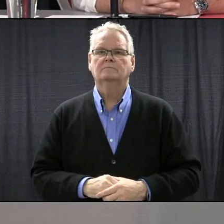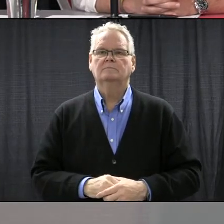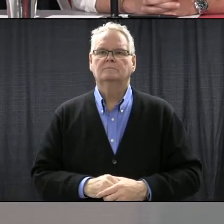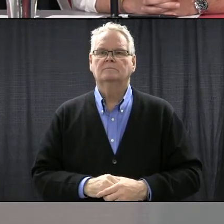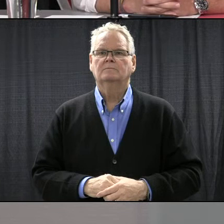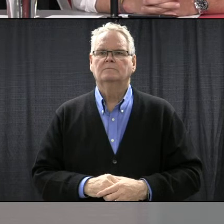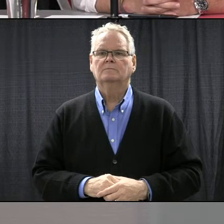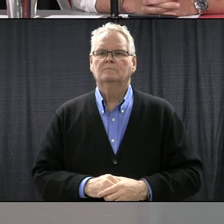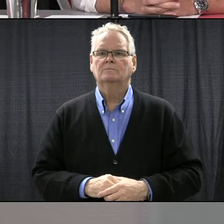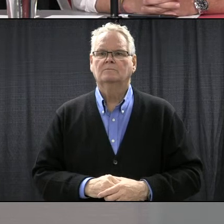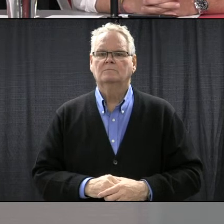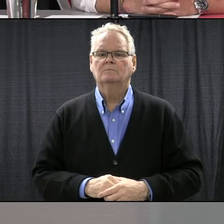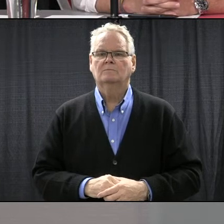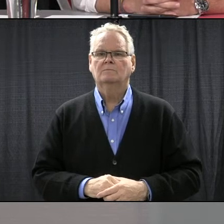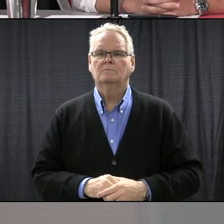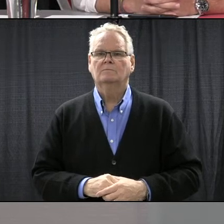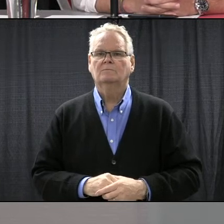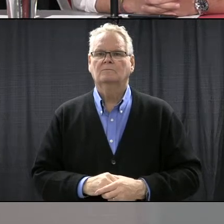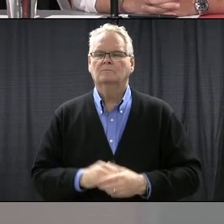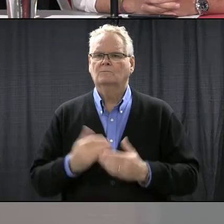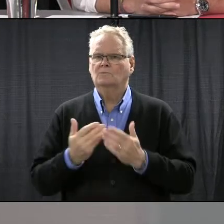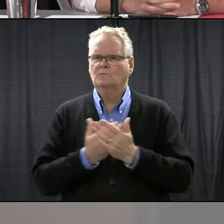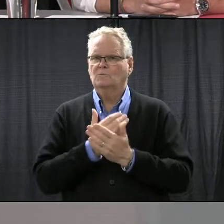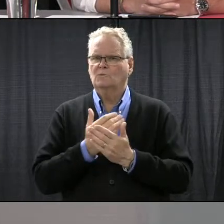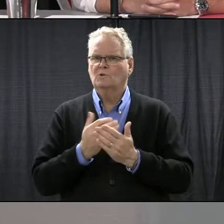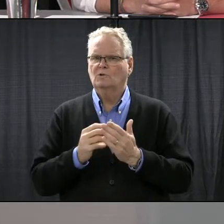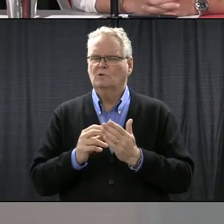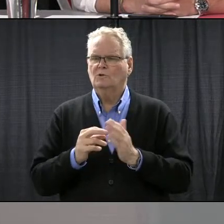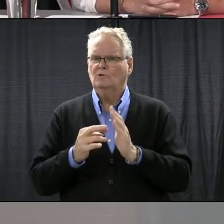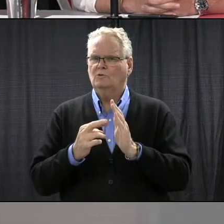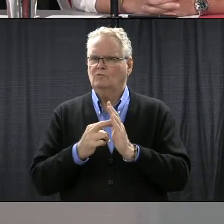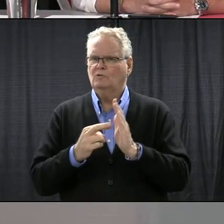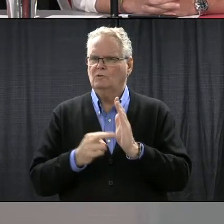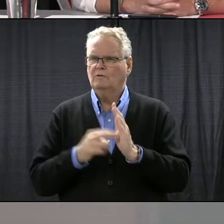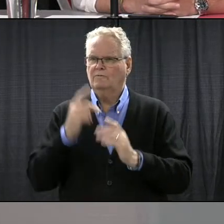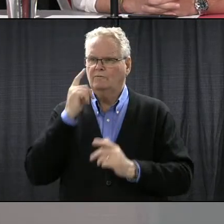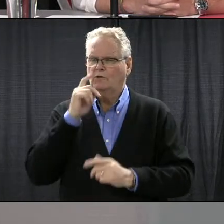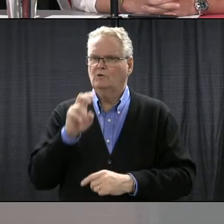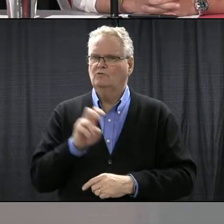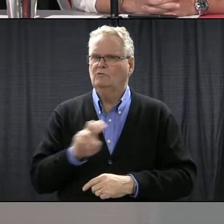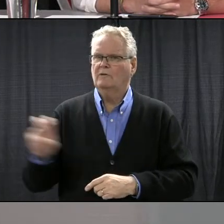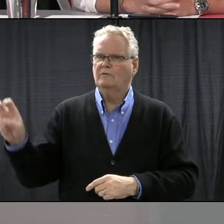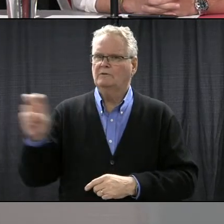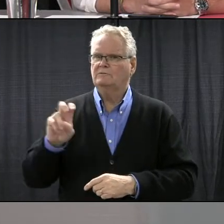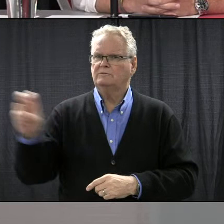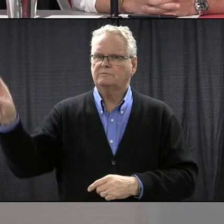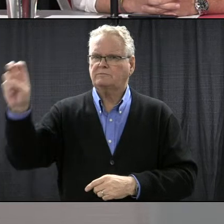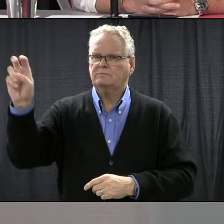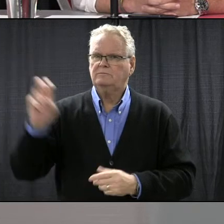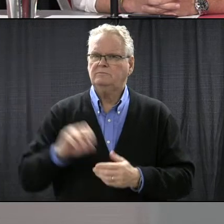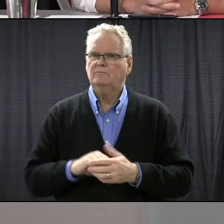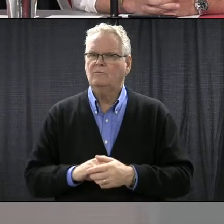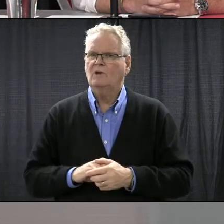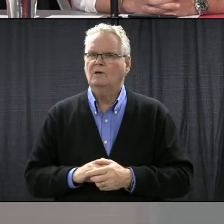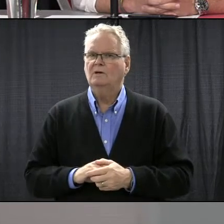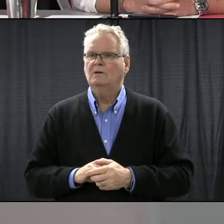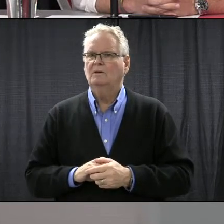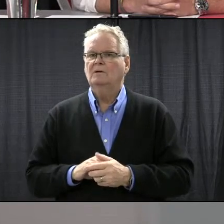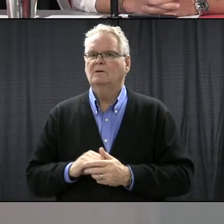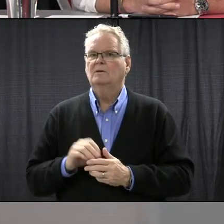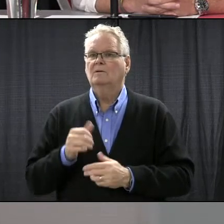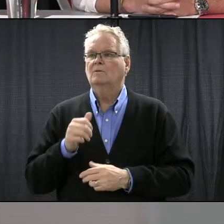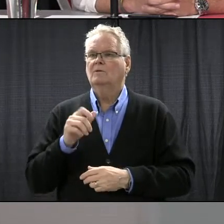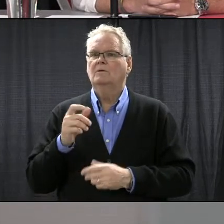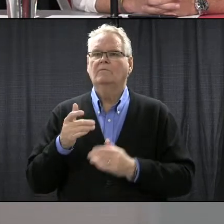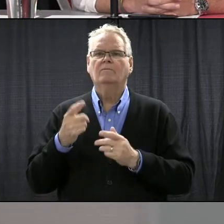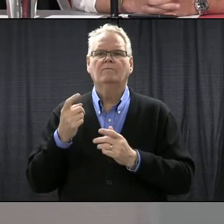for travelers. Where are they going to be located, and will the process be the same if you're coming across on the ferry from Marine Atlantic or